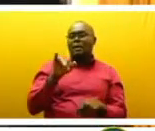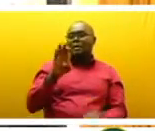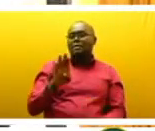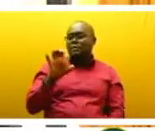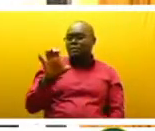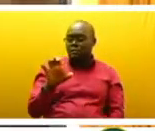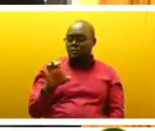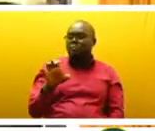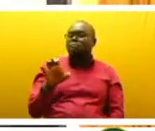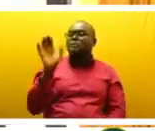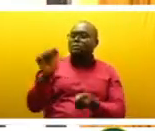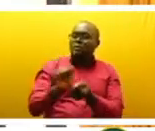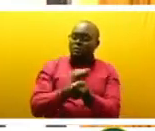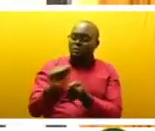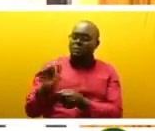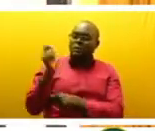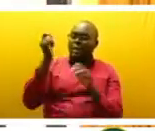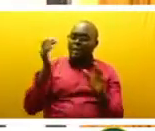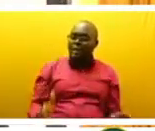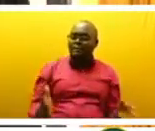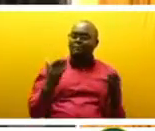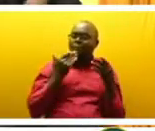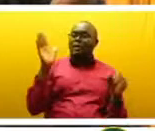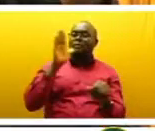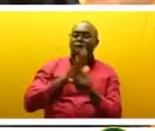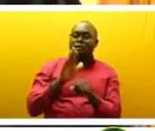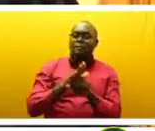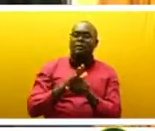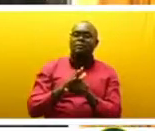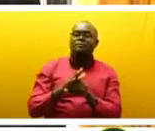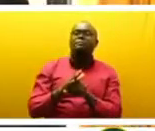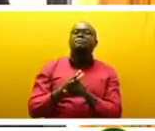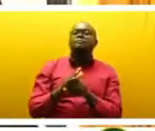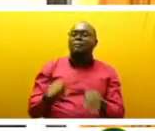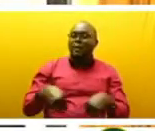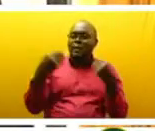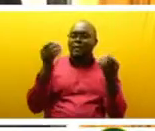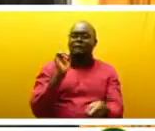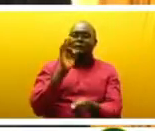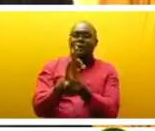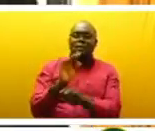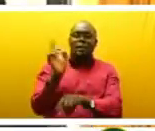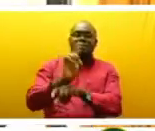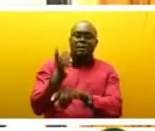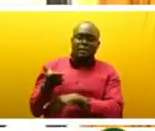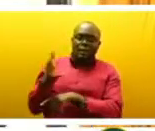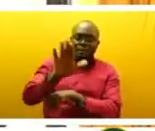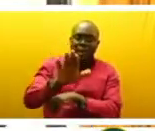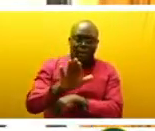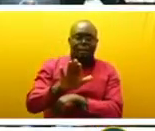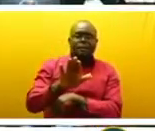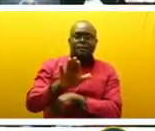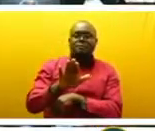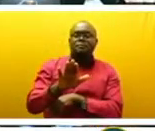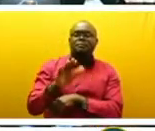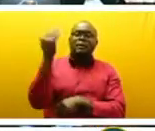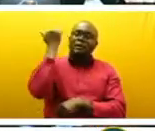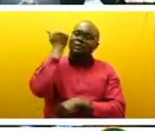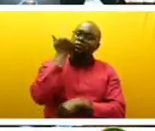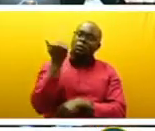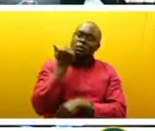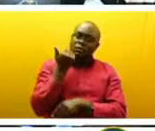the detriment of Kenyans. Thank you very much, my lady. I yield today 13 minutes of my time back to court. 13 seconds. Thank